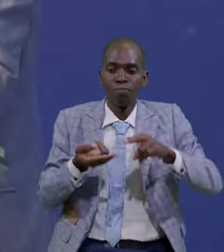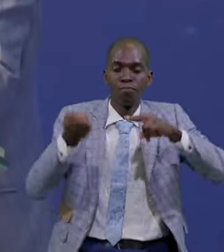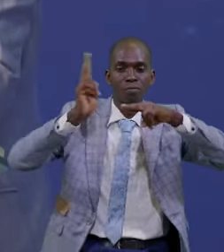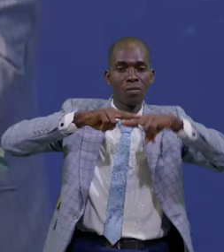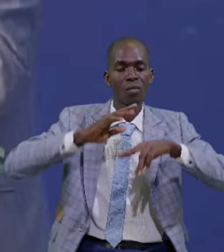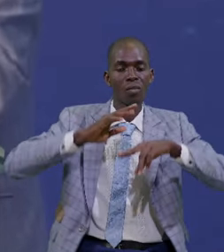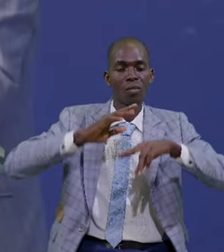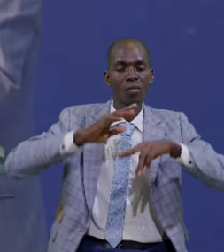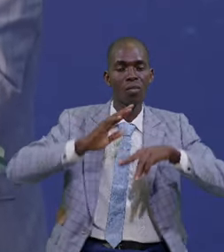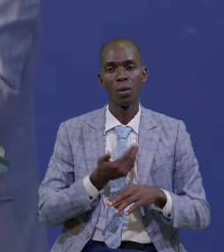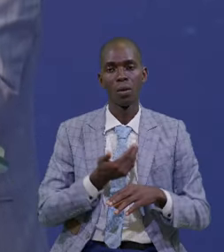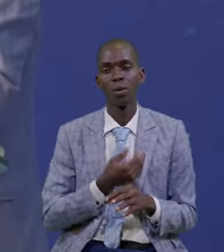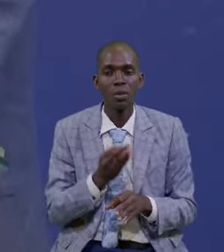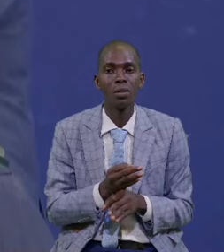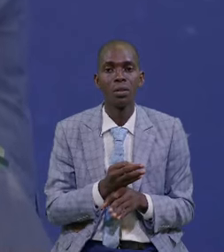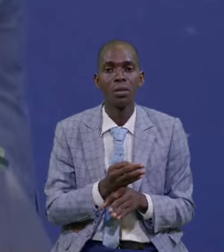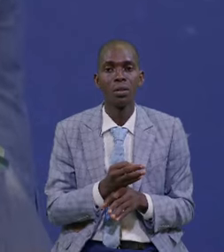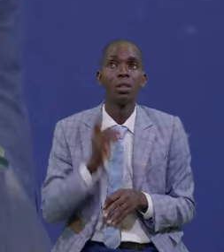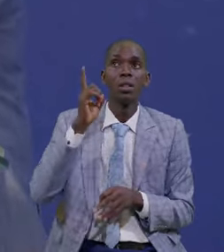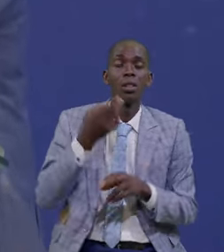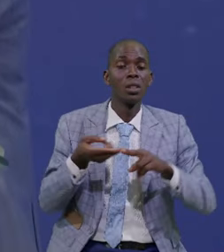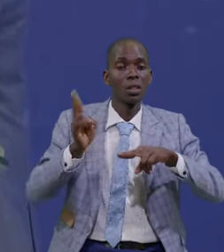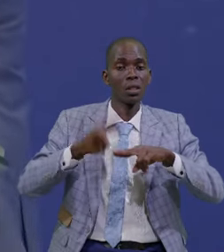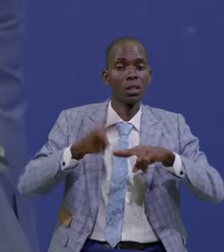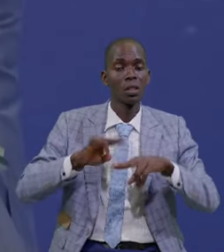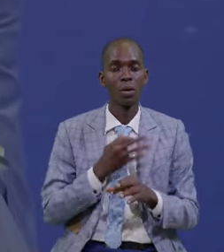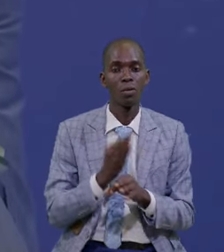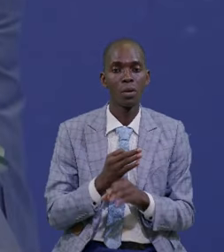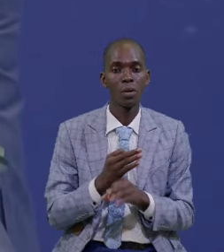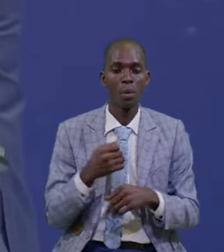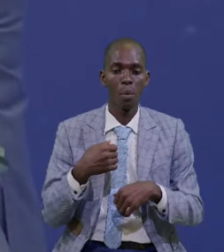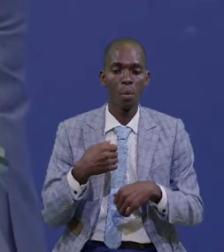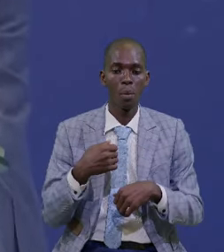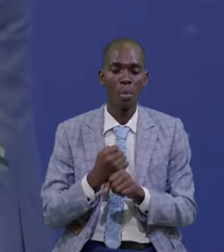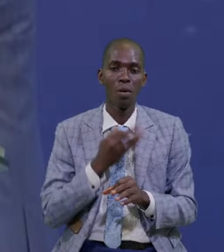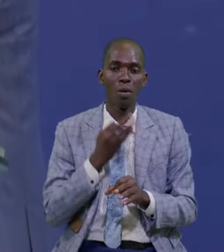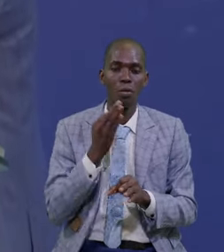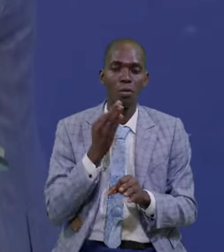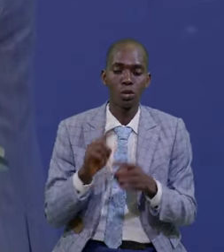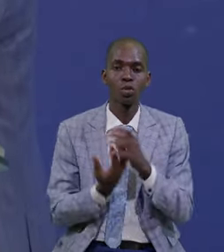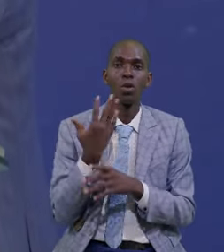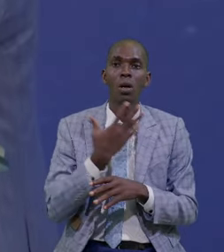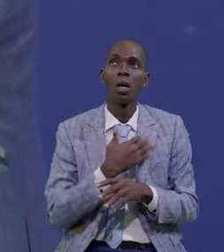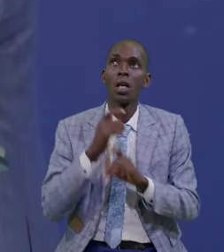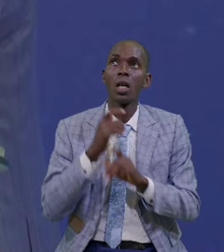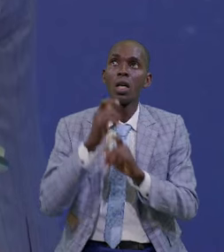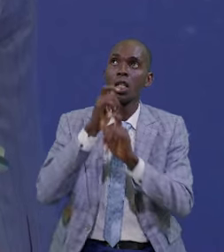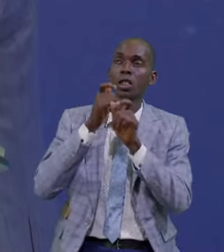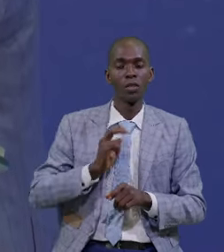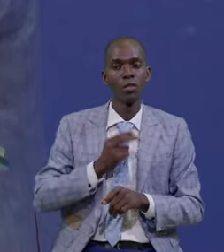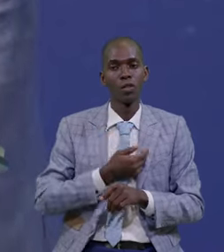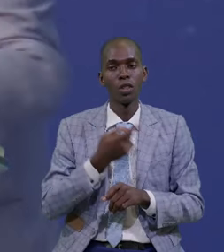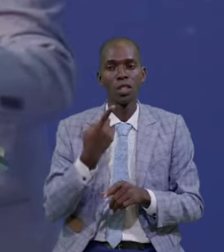faith, makes our faith to grow, and it gives us even the fullness of